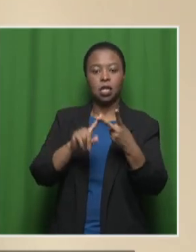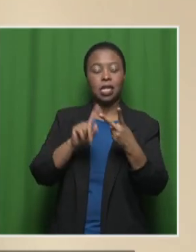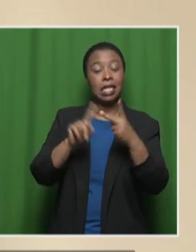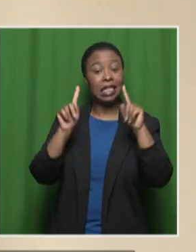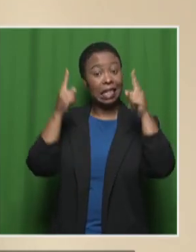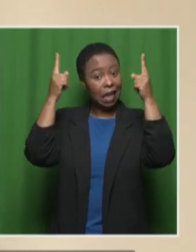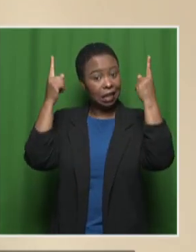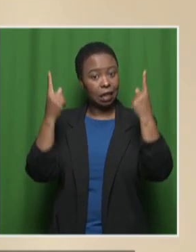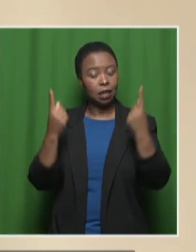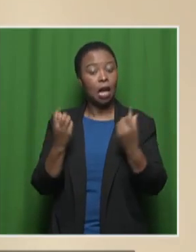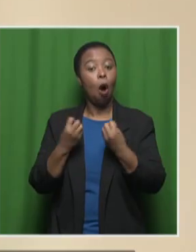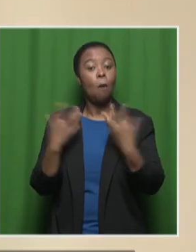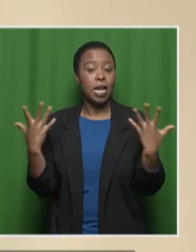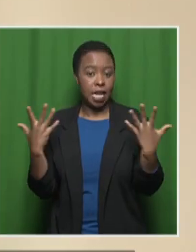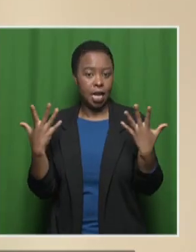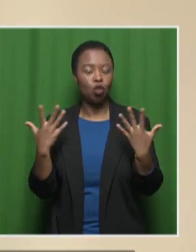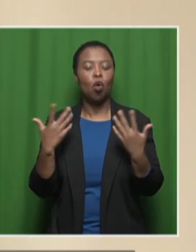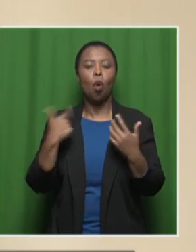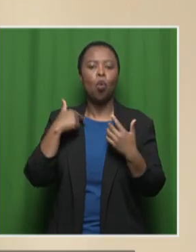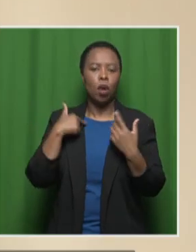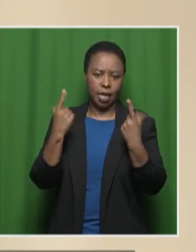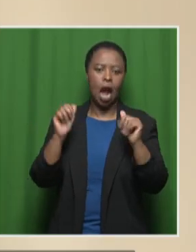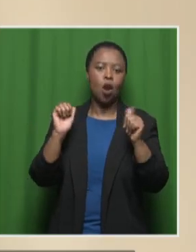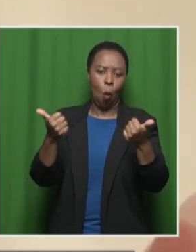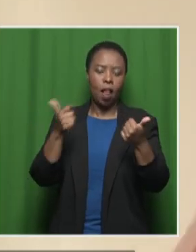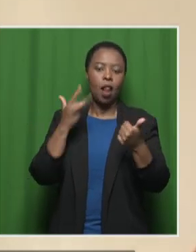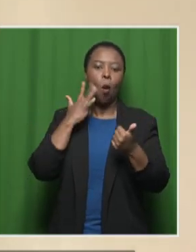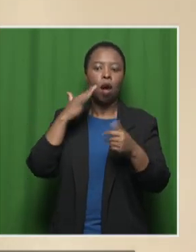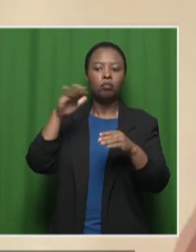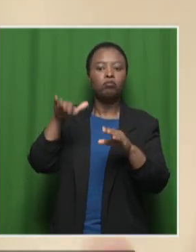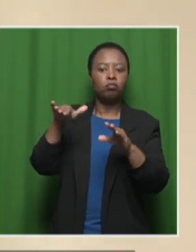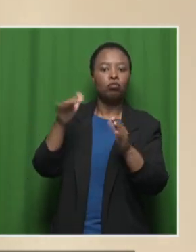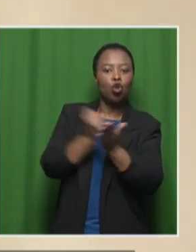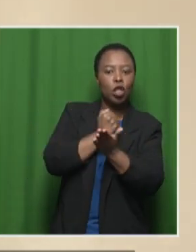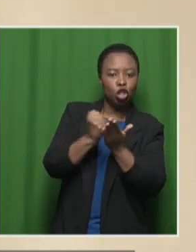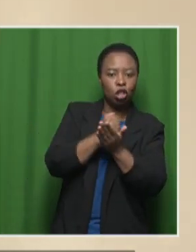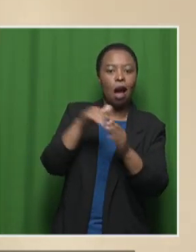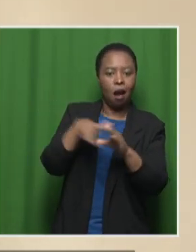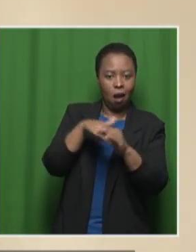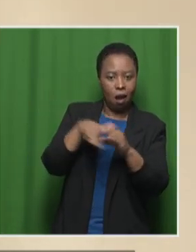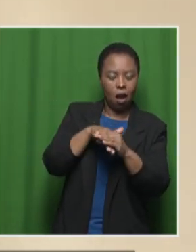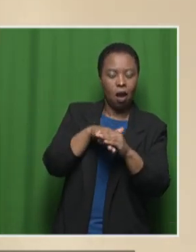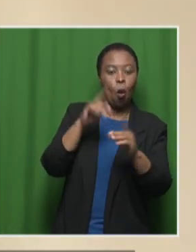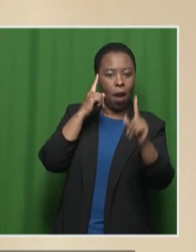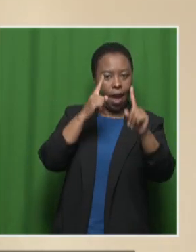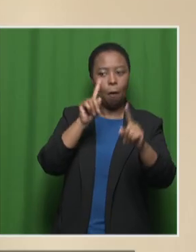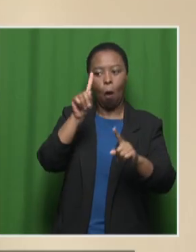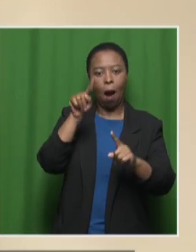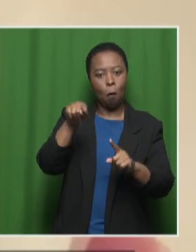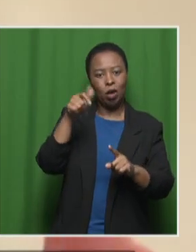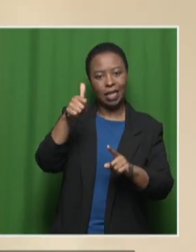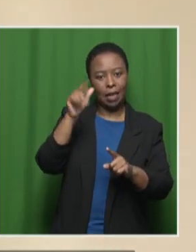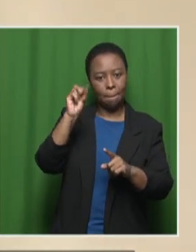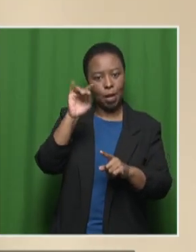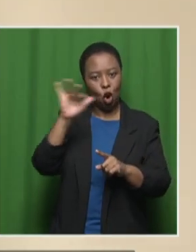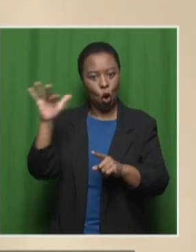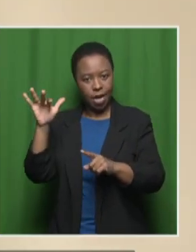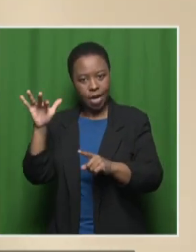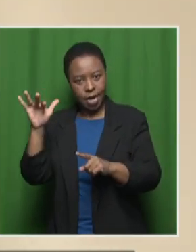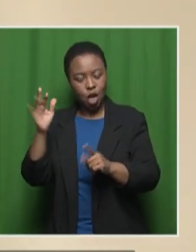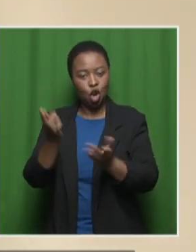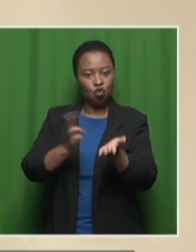we've done actually very, very well from an enrollment perspective. We are aiming for around about 1.6 million enrollments.